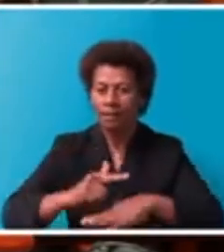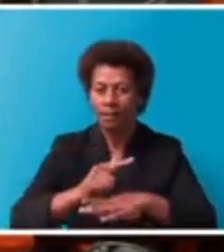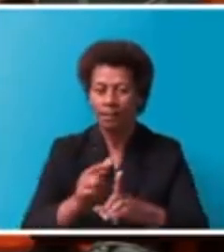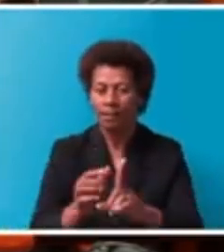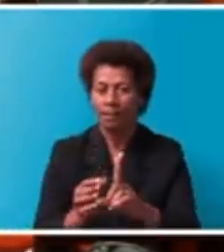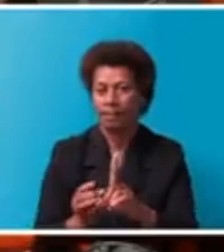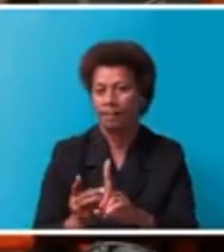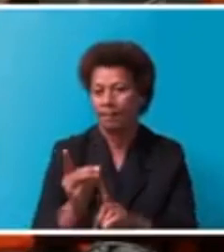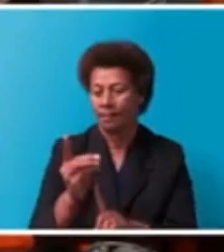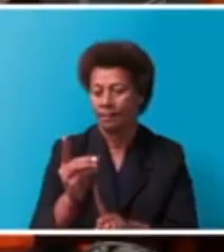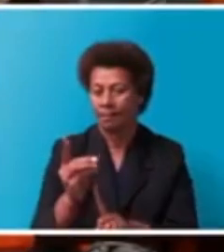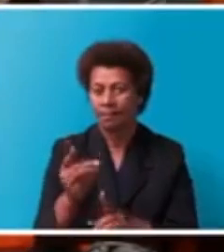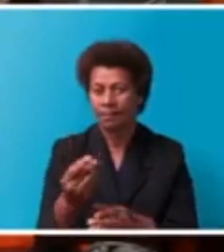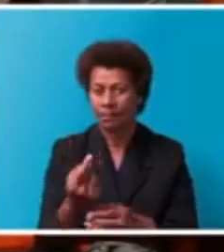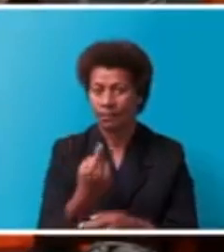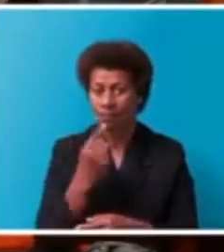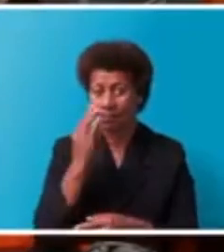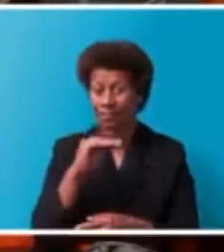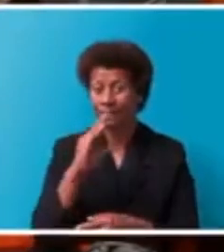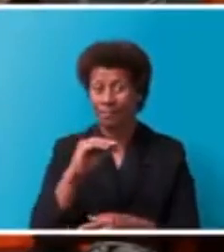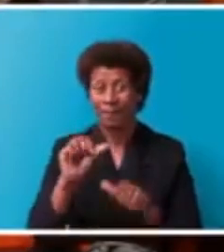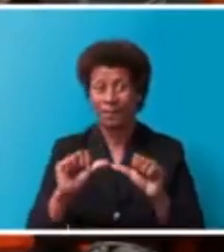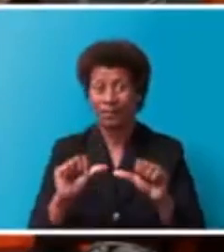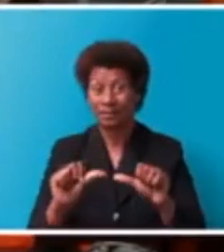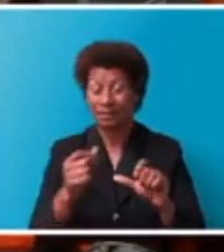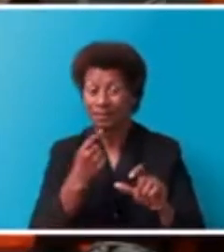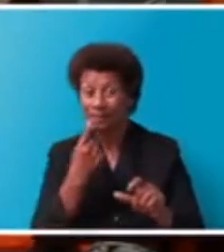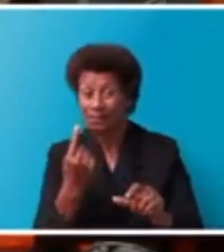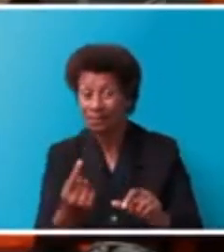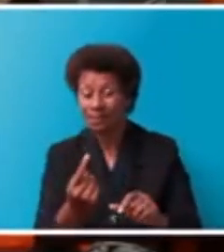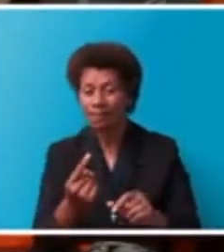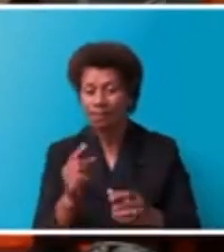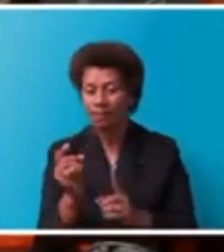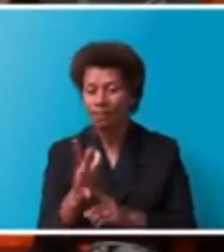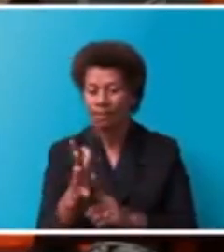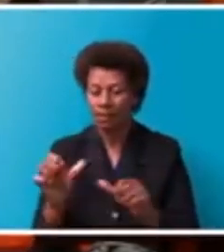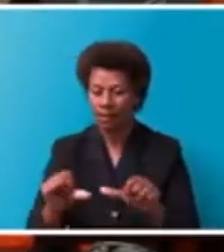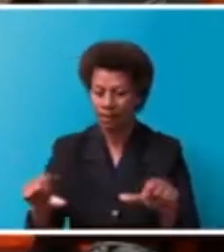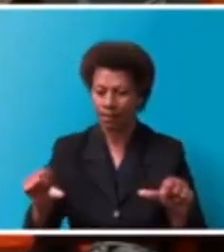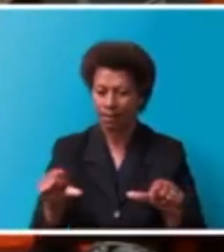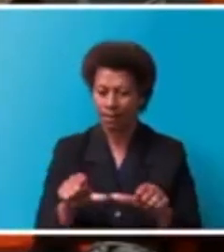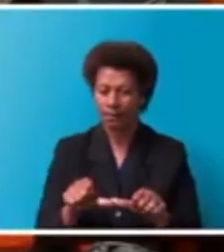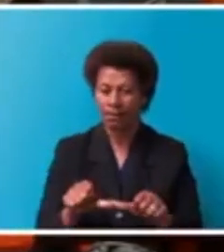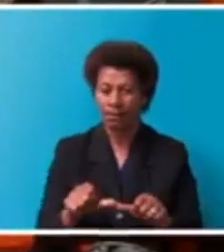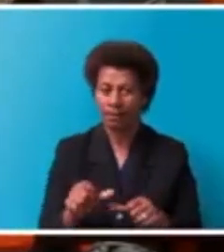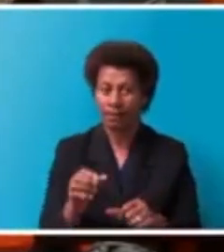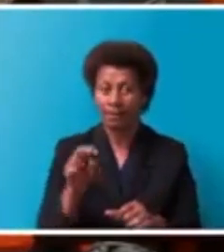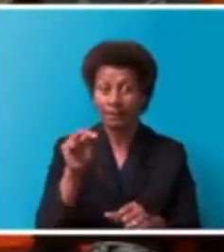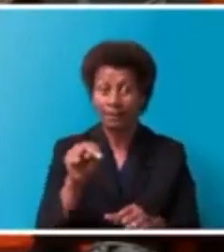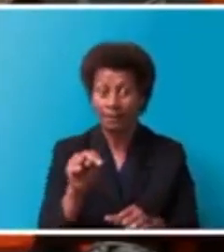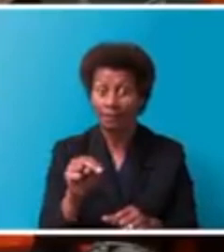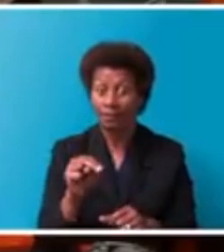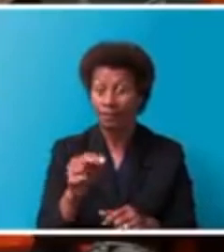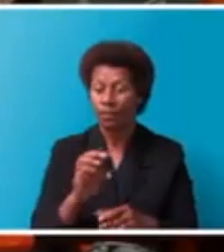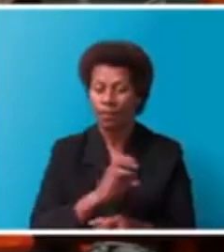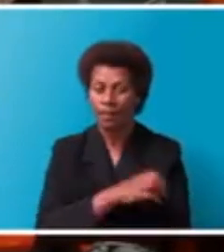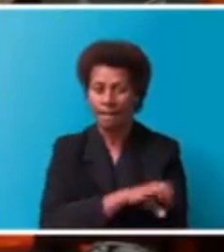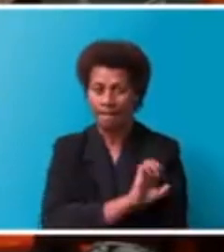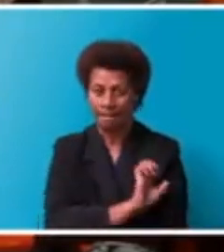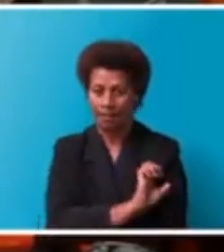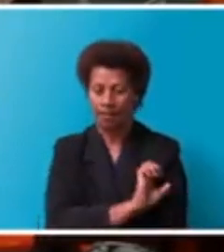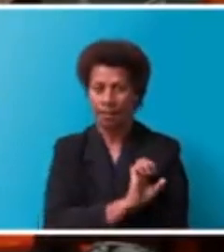Speaker, echoing the sentiments of His Excellency, the importance of agriculture and the need to empower the agricultural sector to be